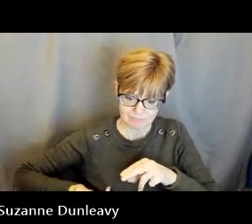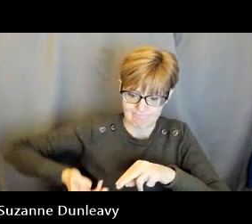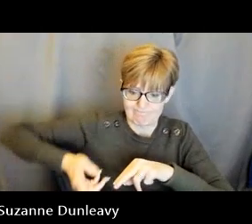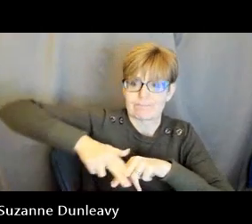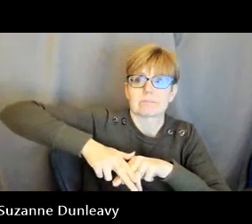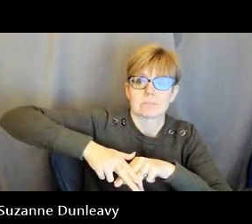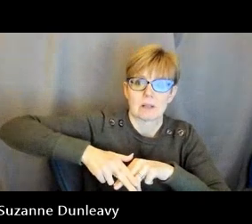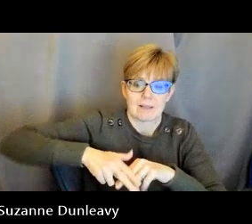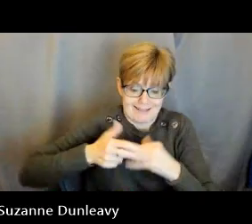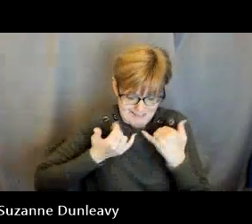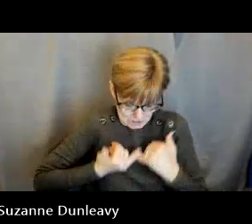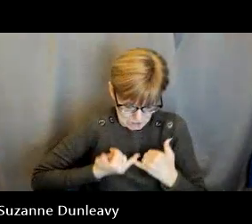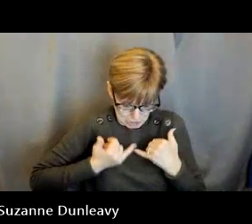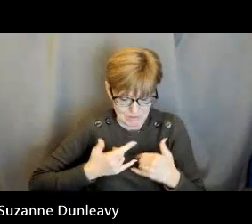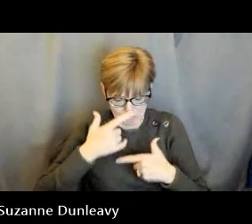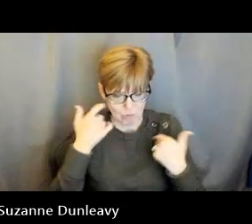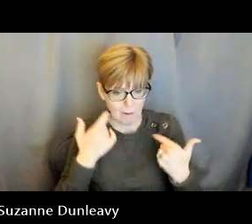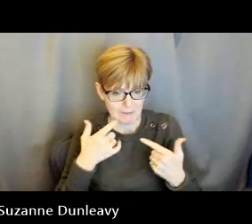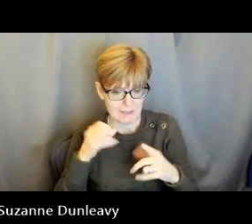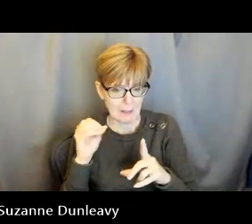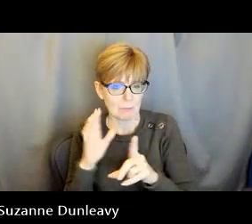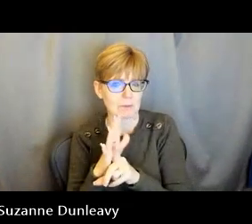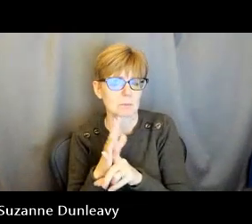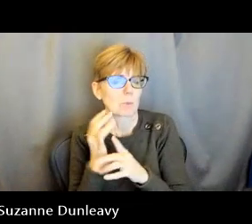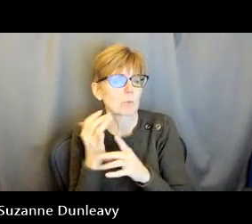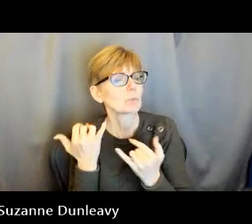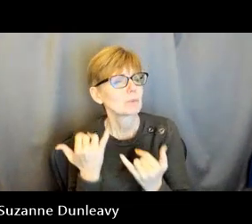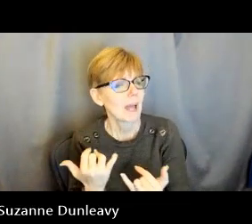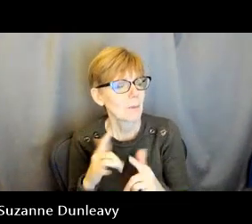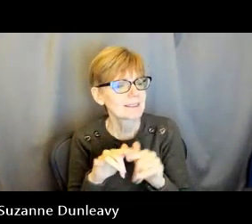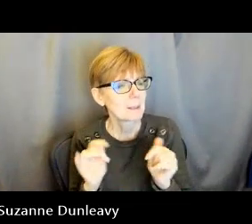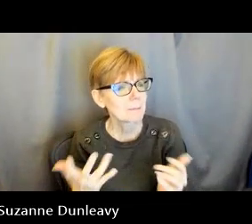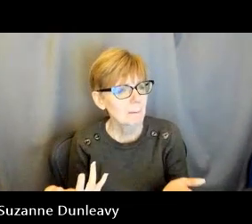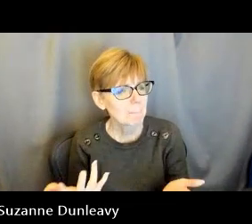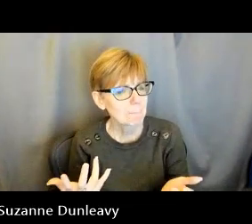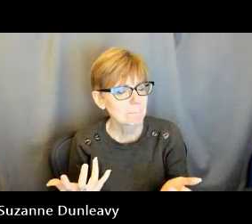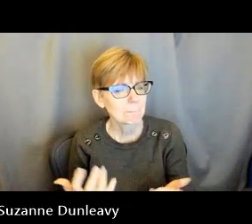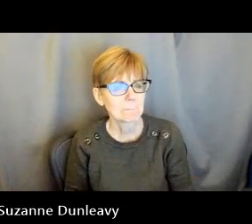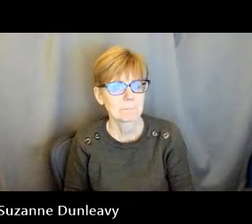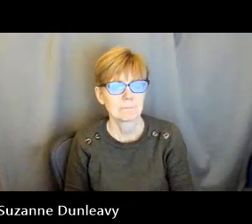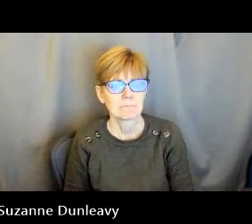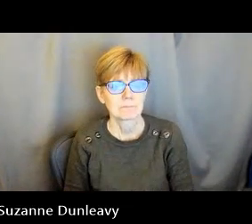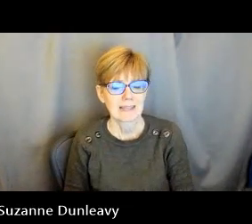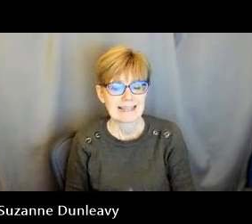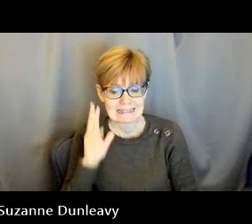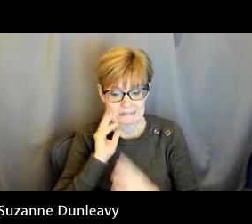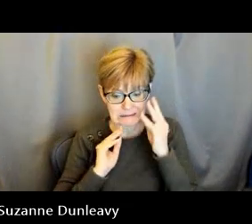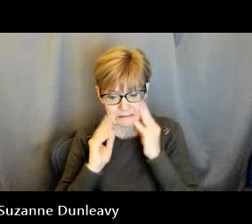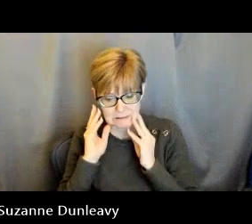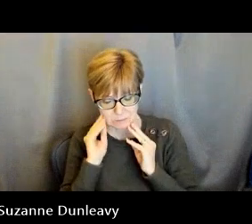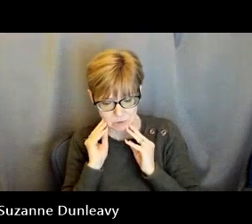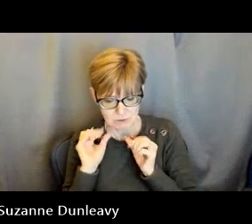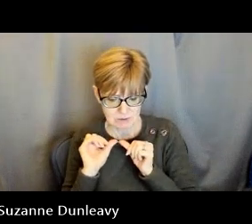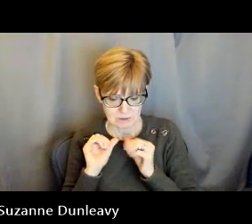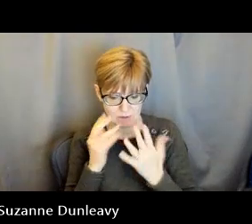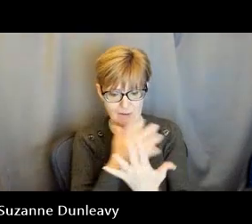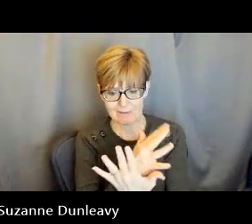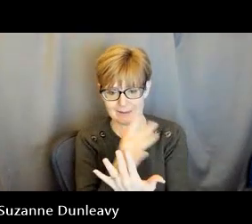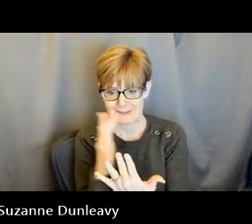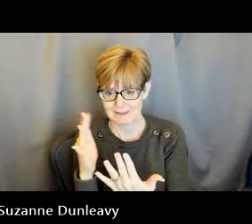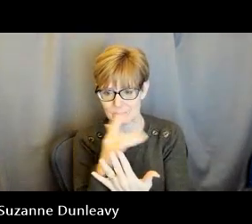being exposed to now. These experiences in this sort of continuum of